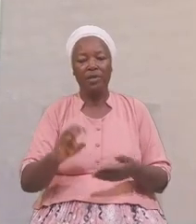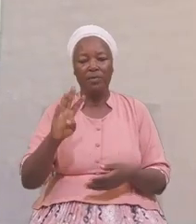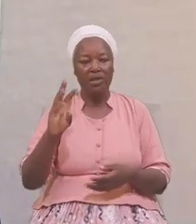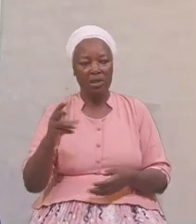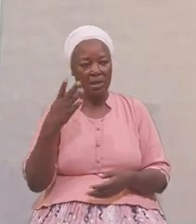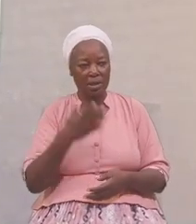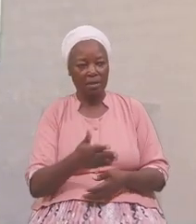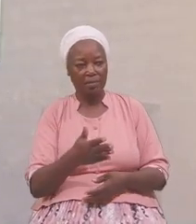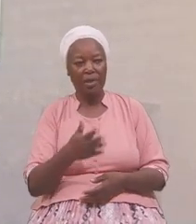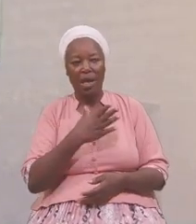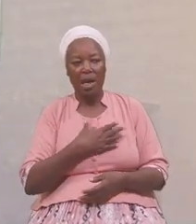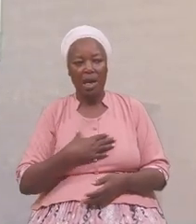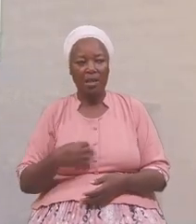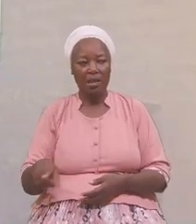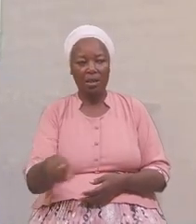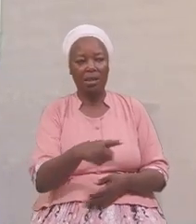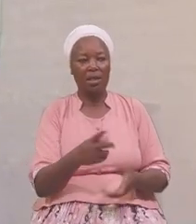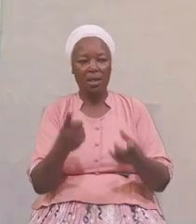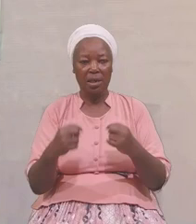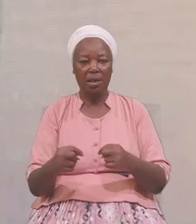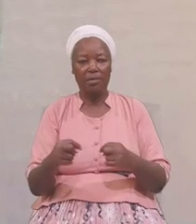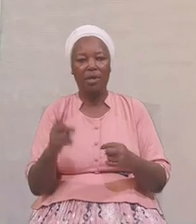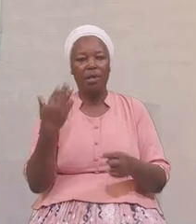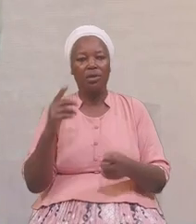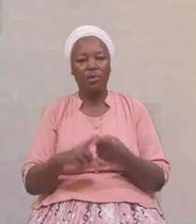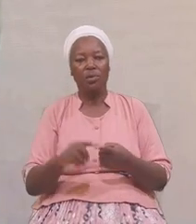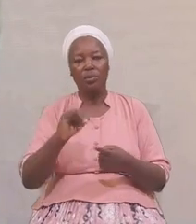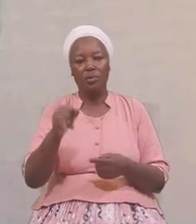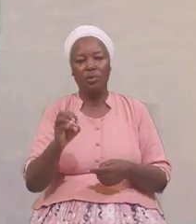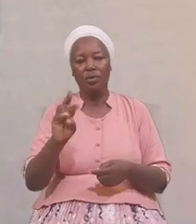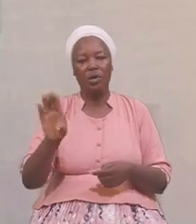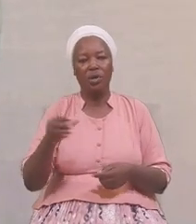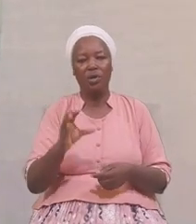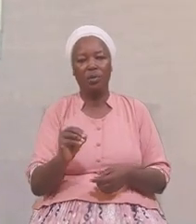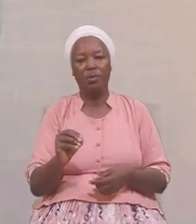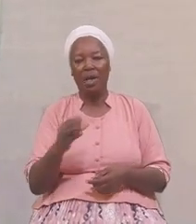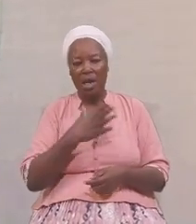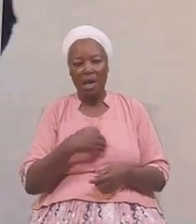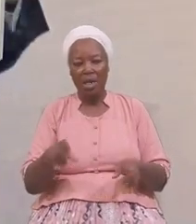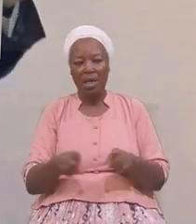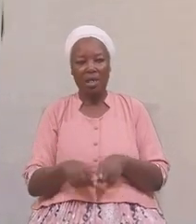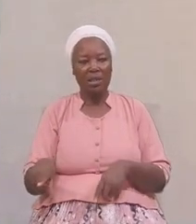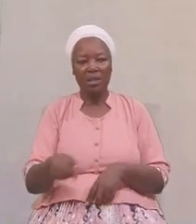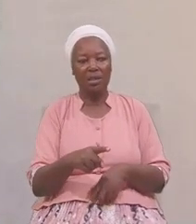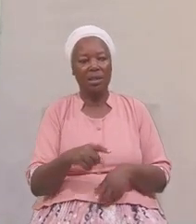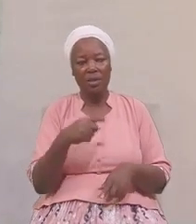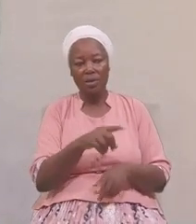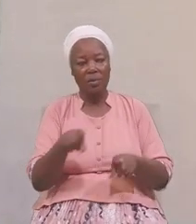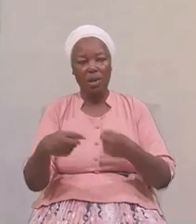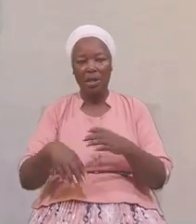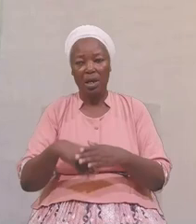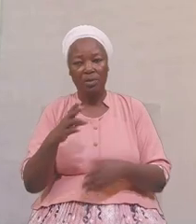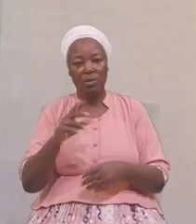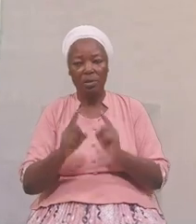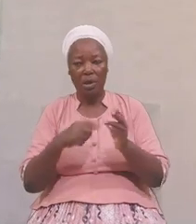there. And they came to Jericho. And as he went out, talking about